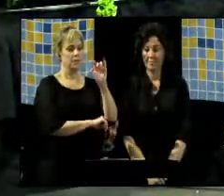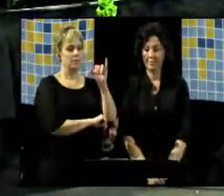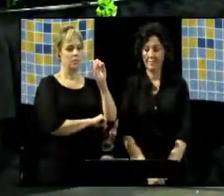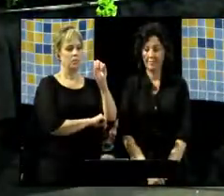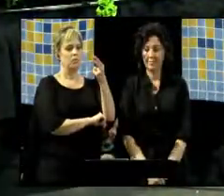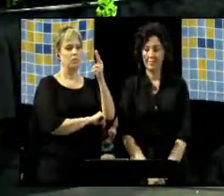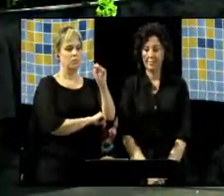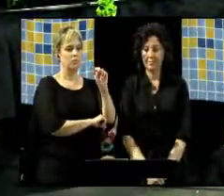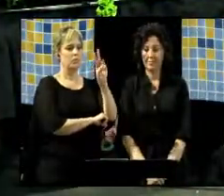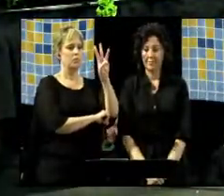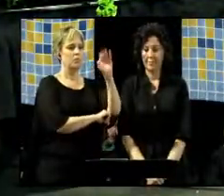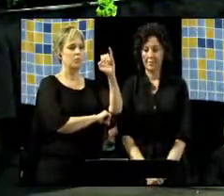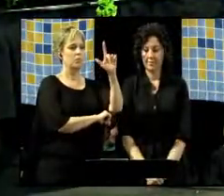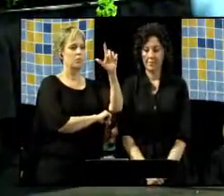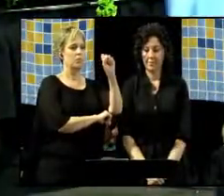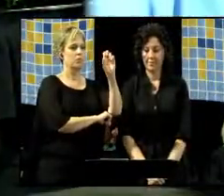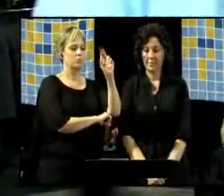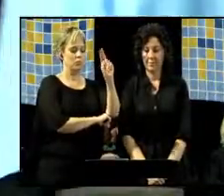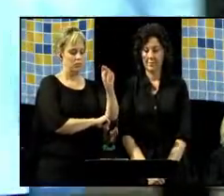Tyon Talik Wilson,